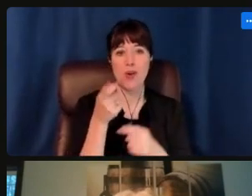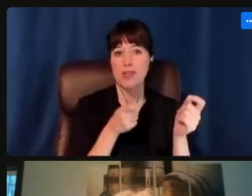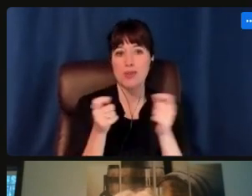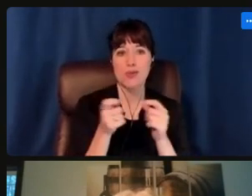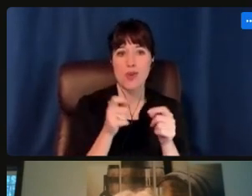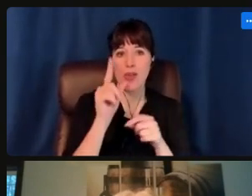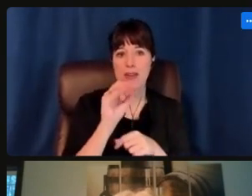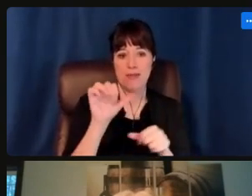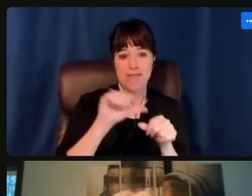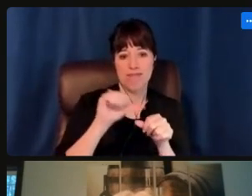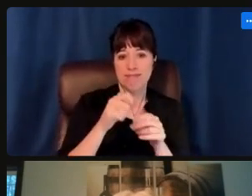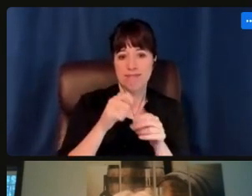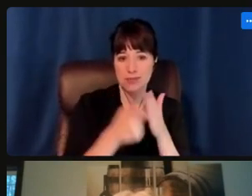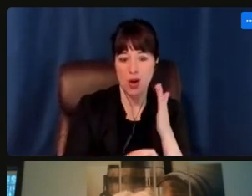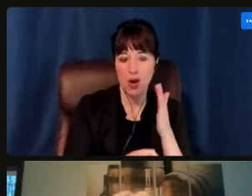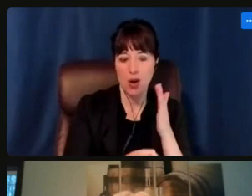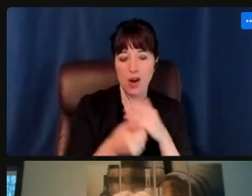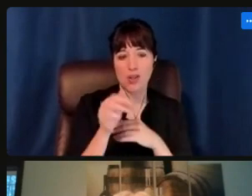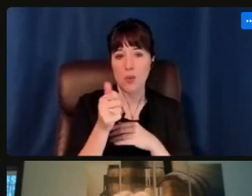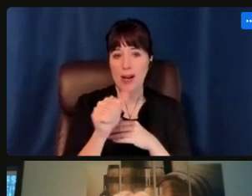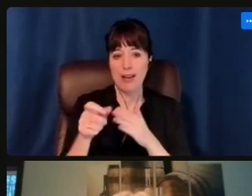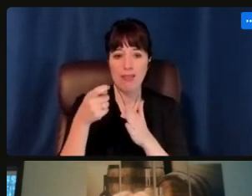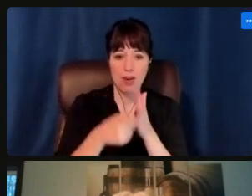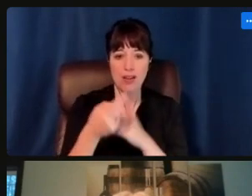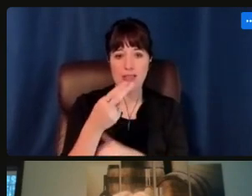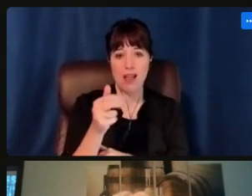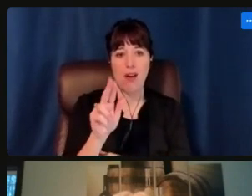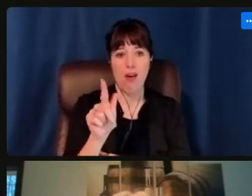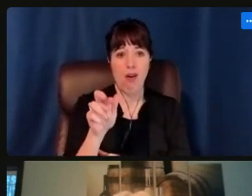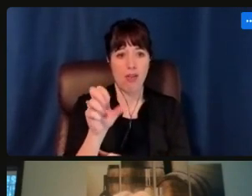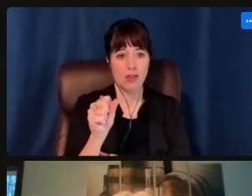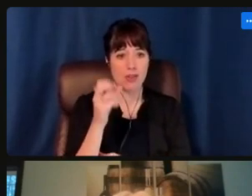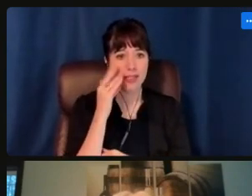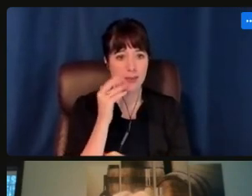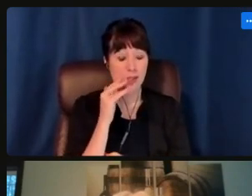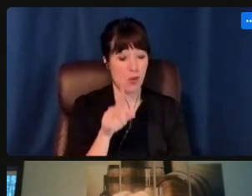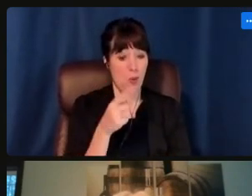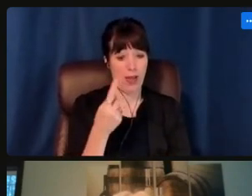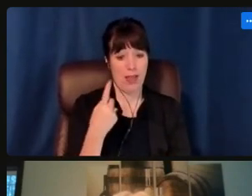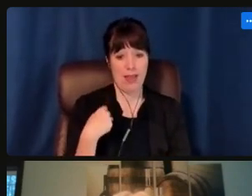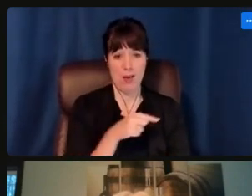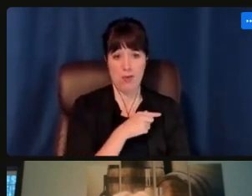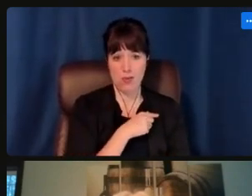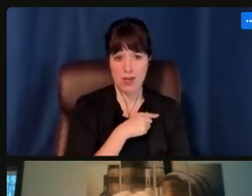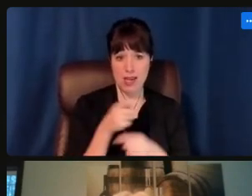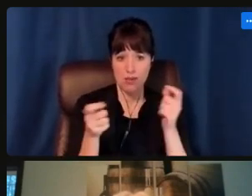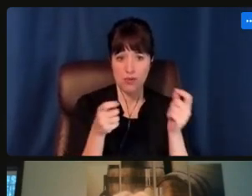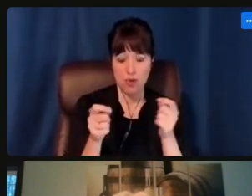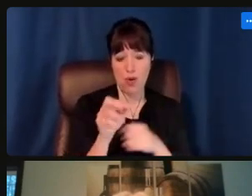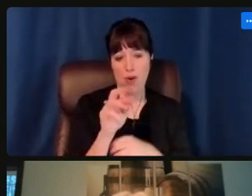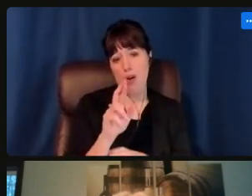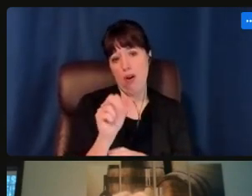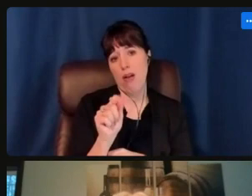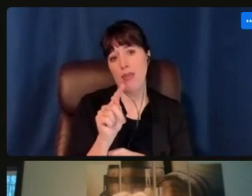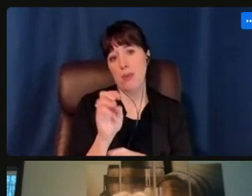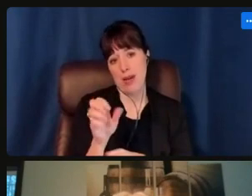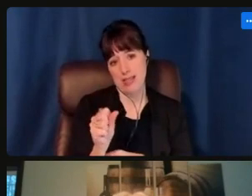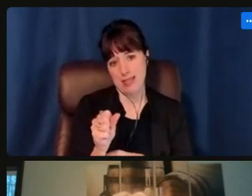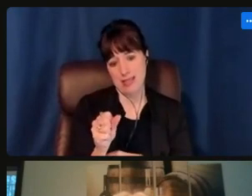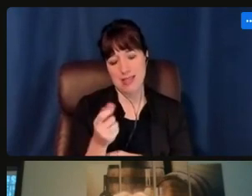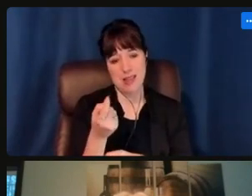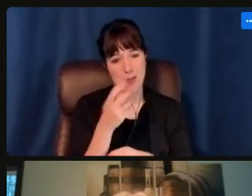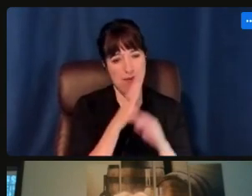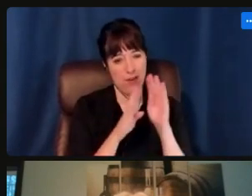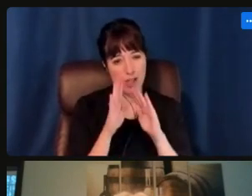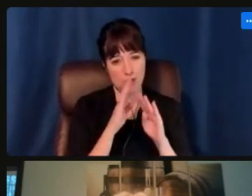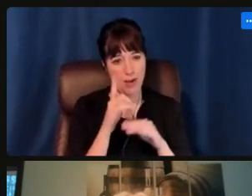the costs that that the haulers experience. The only thing we control are the rates. And it's kind of frustrating because